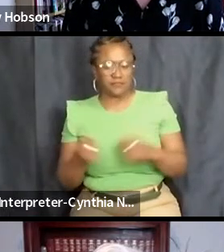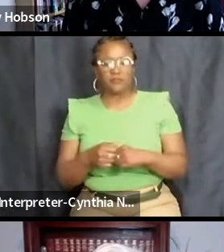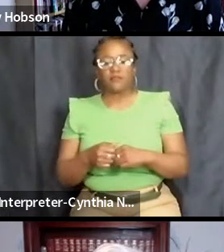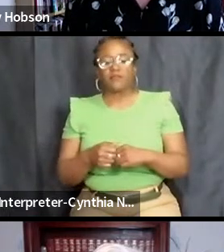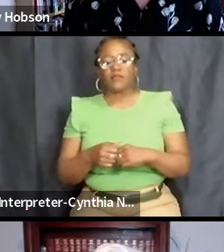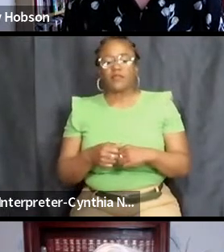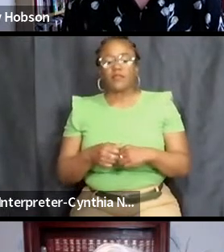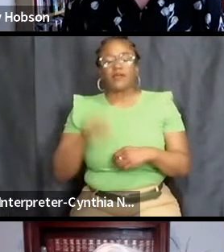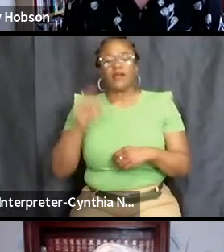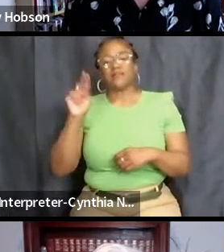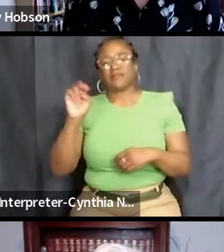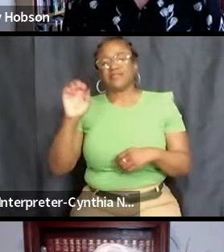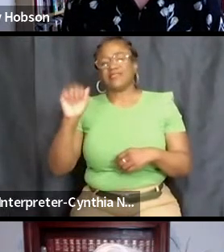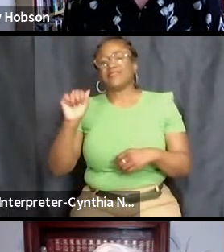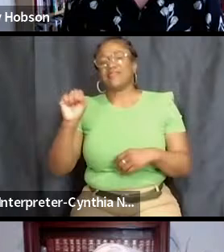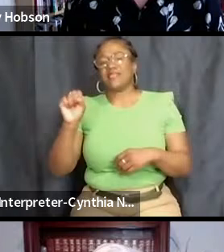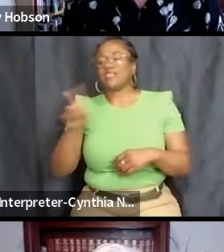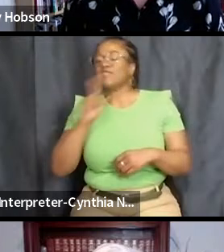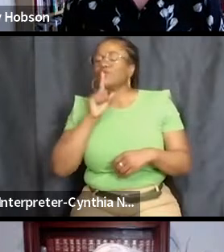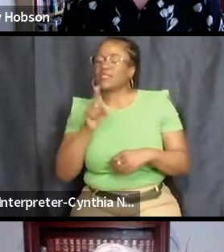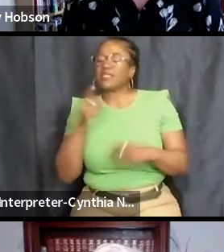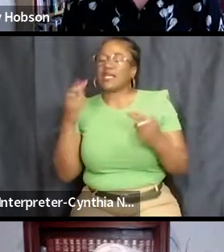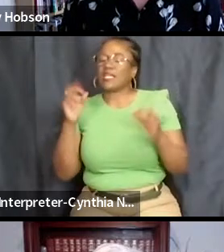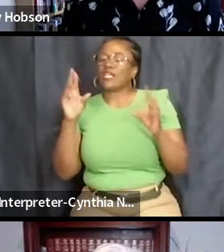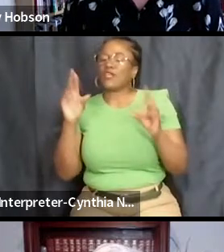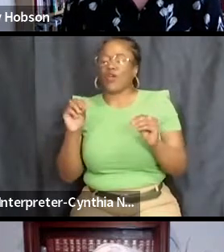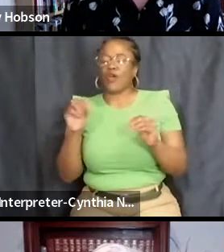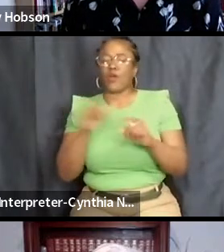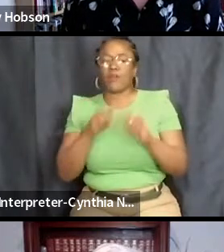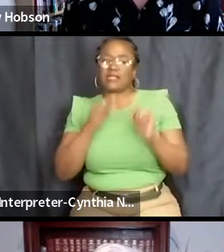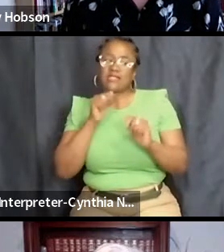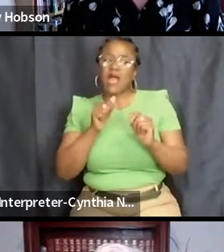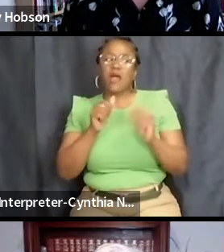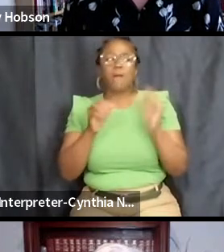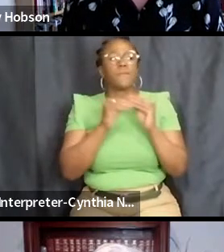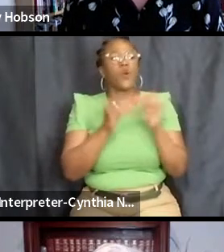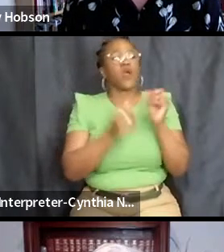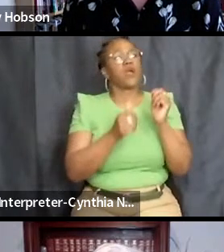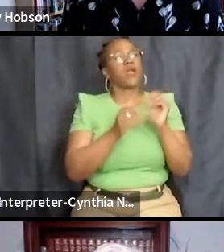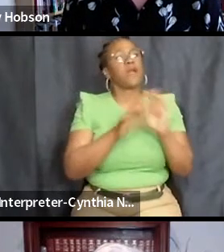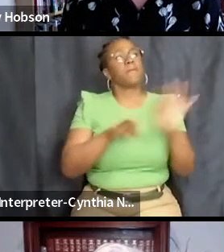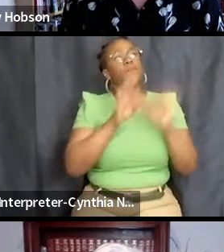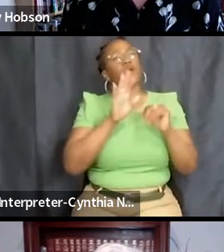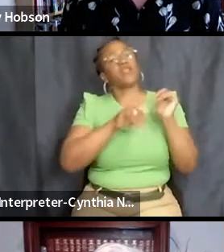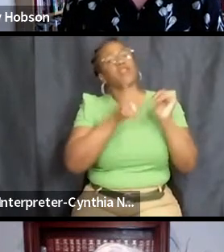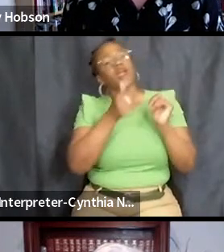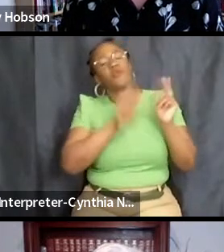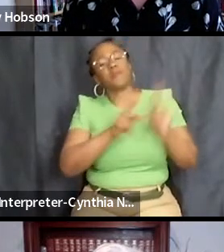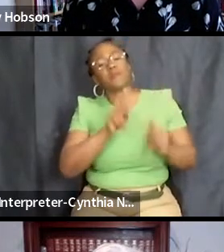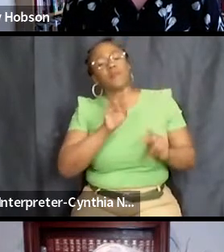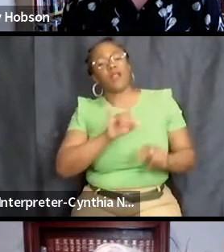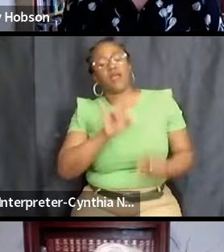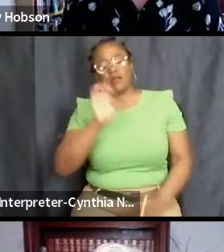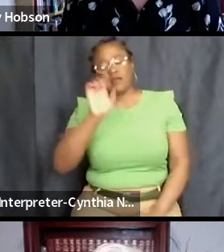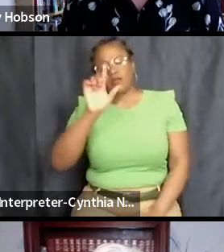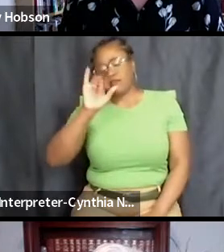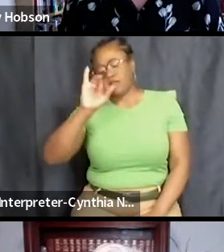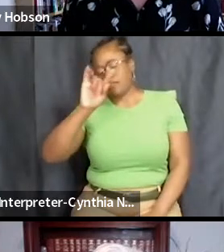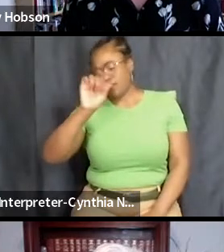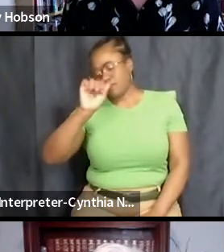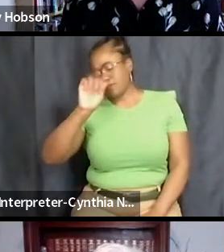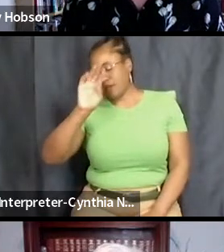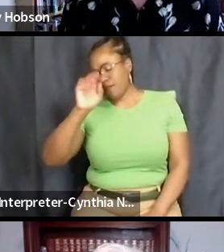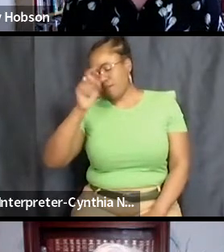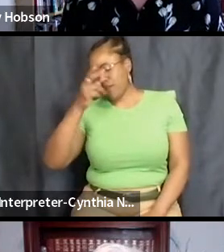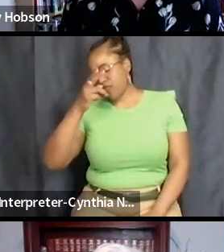Neas was an unsung hero. That's not to say that he was more important than all these other great people like Elizabeth Holmes Norton, Angela